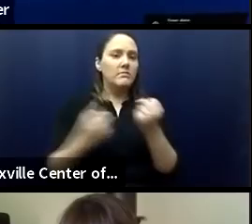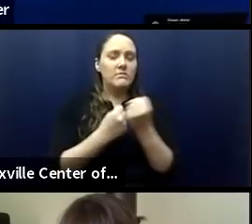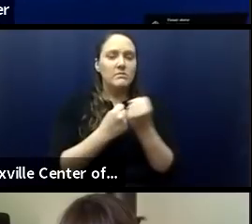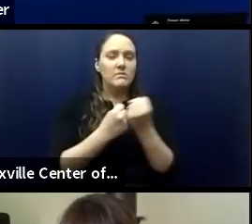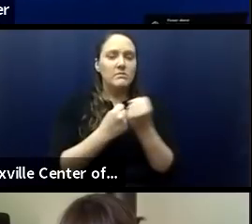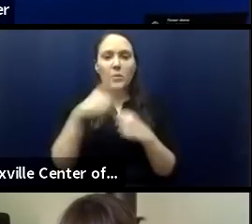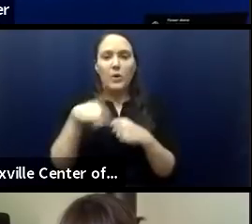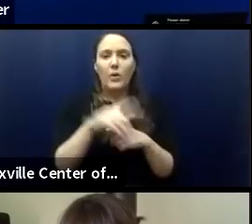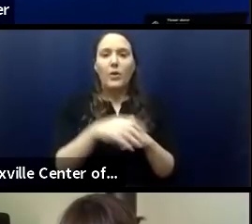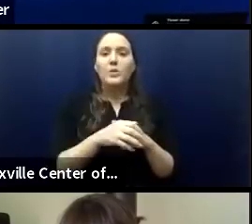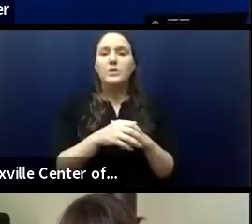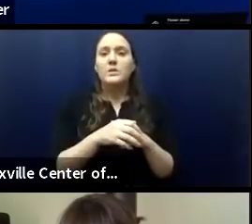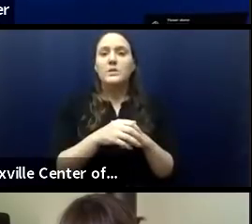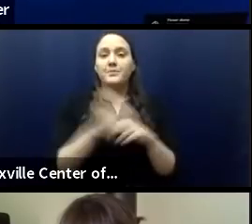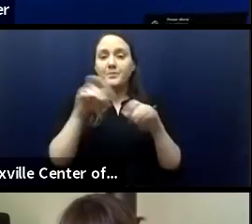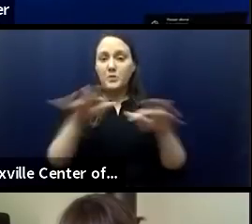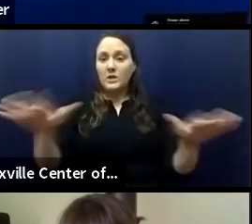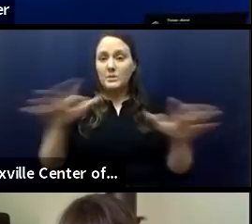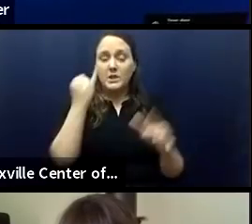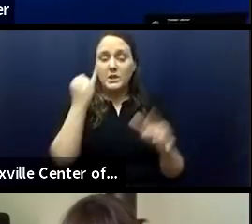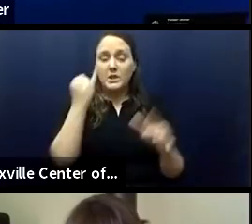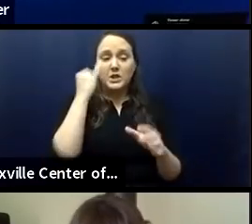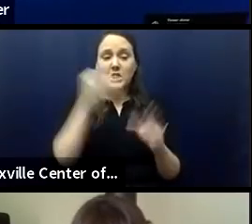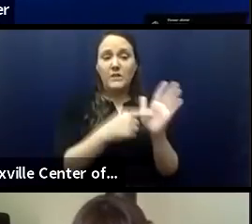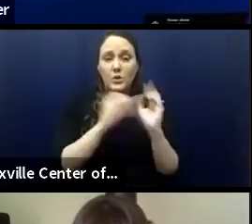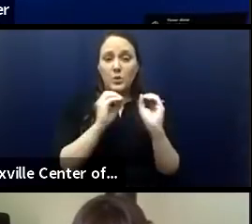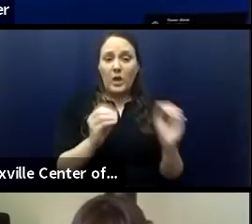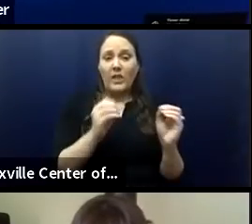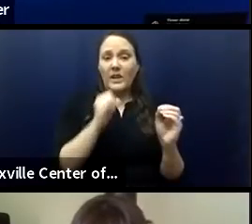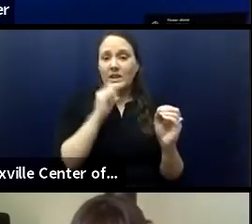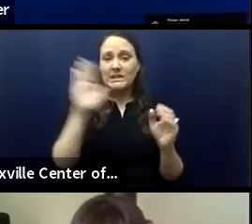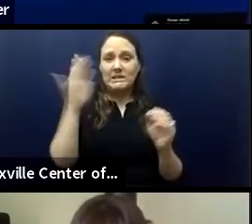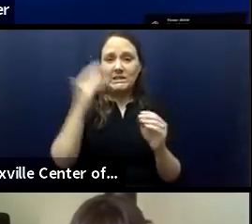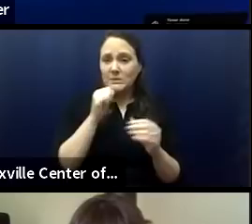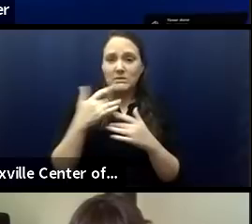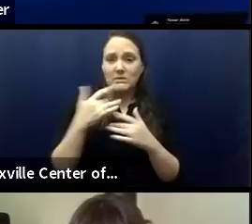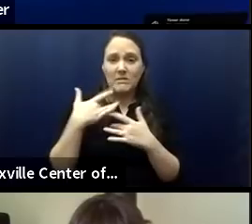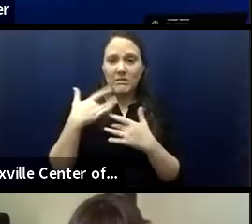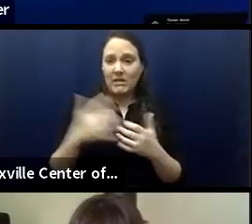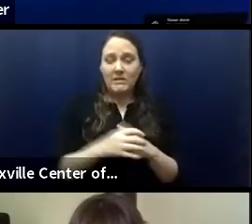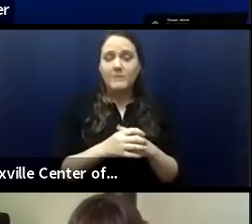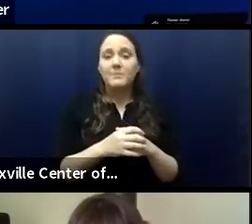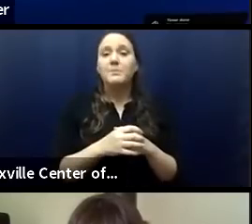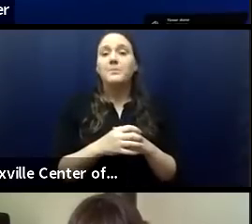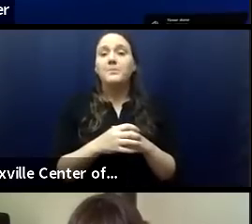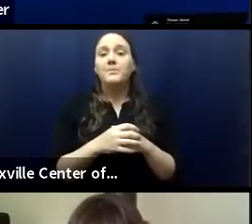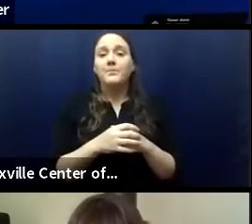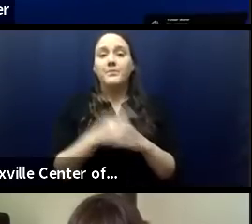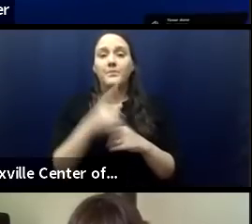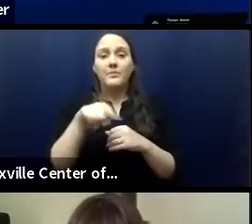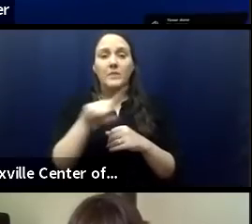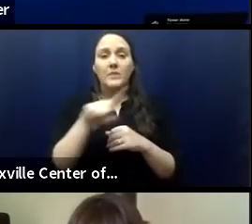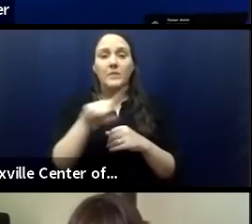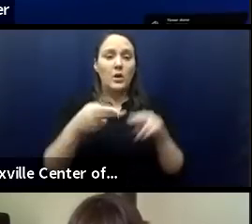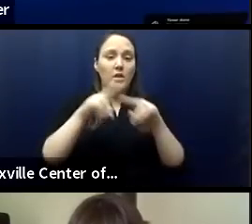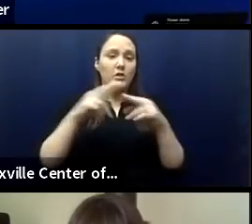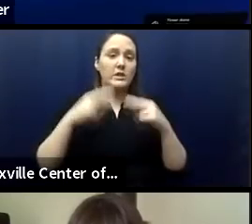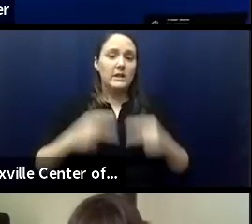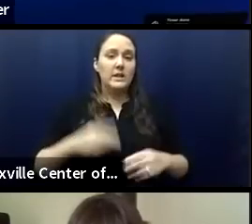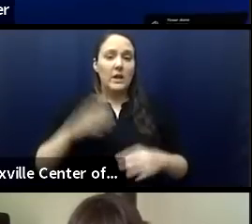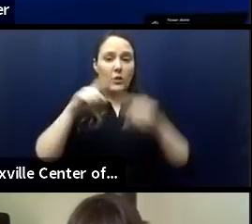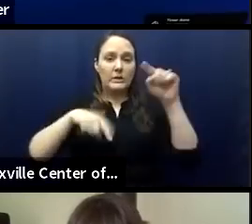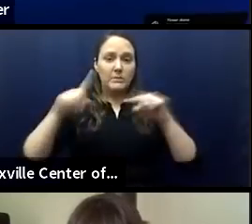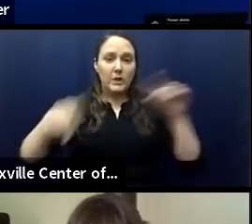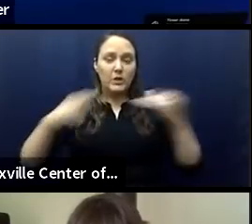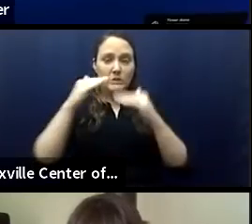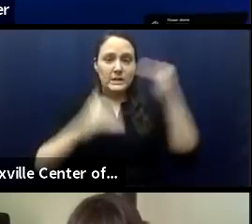appears unlikely, and there is a lot of confusion. You all are increasing health disparities. Thank you. Thank